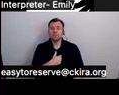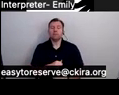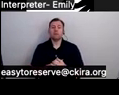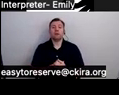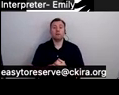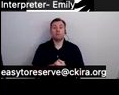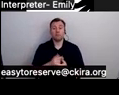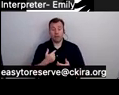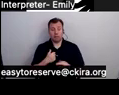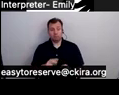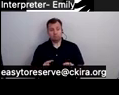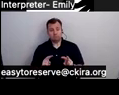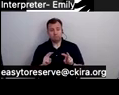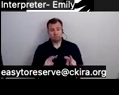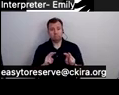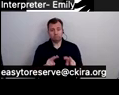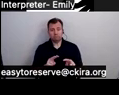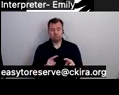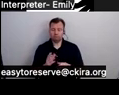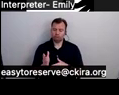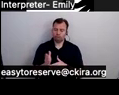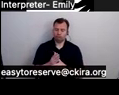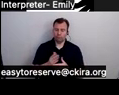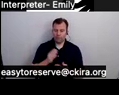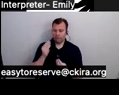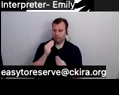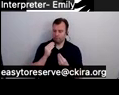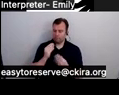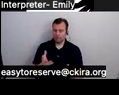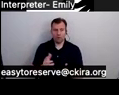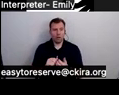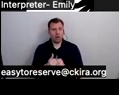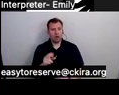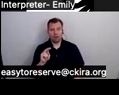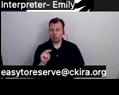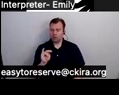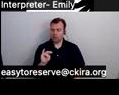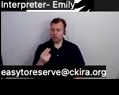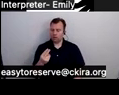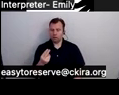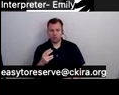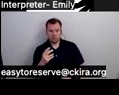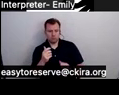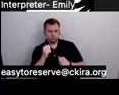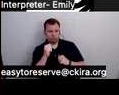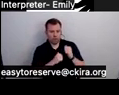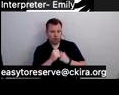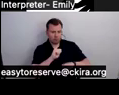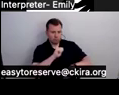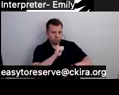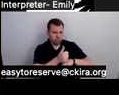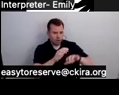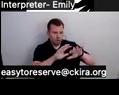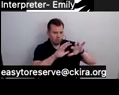forward to sharing with you some information about how NIH is structured and give you an update on a couple of things that are